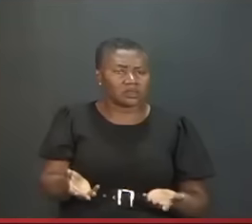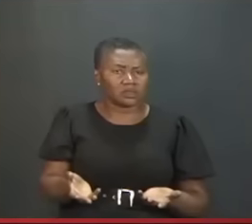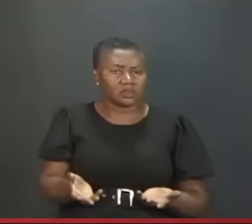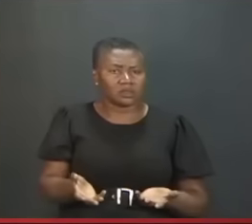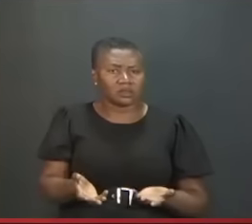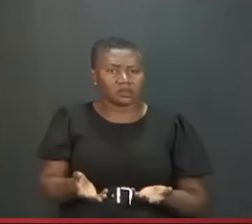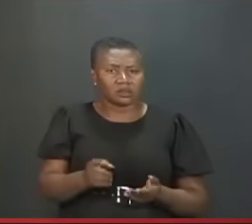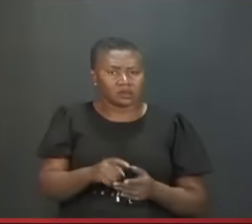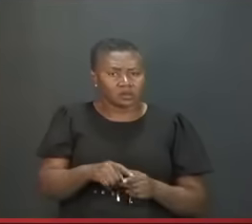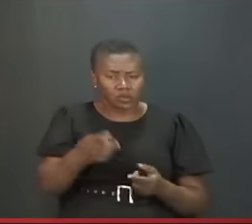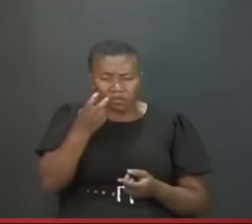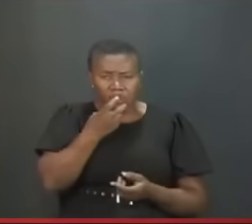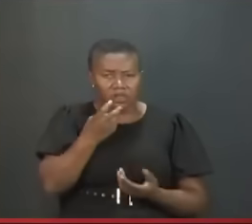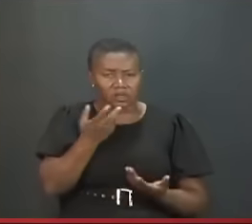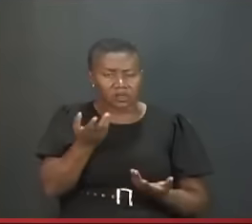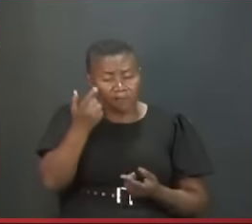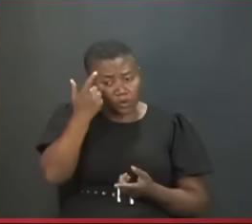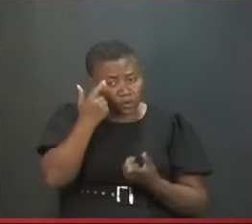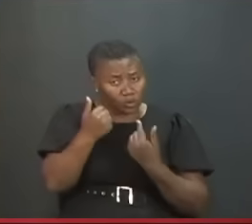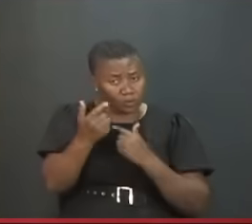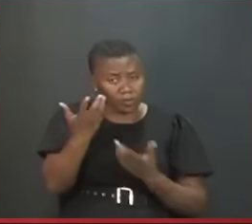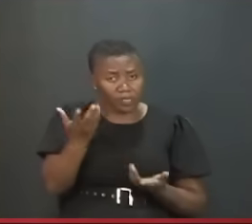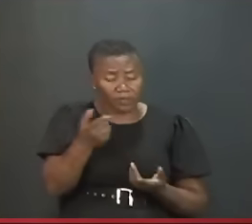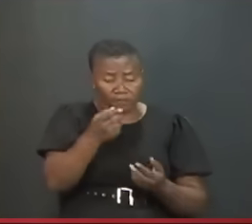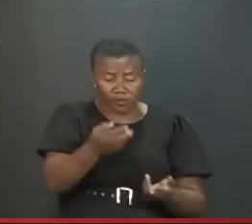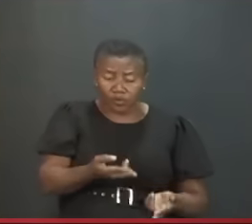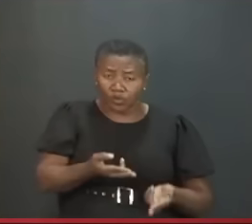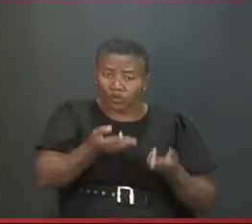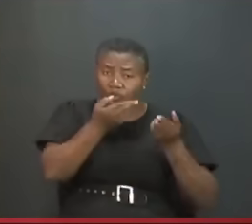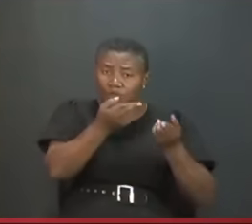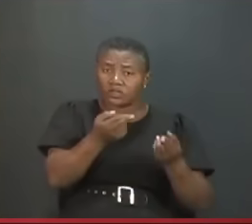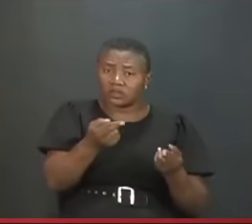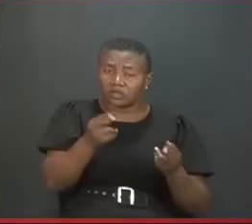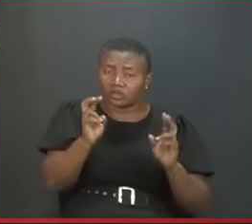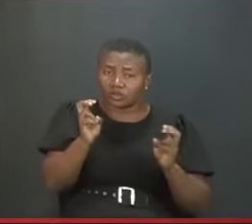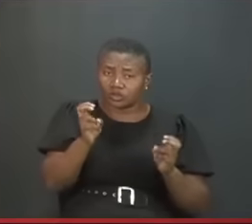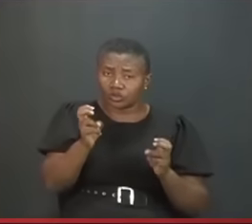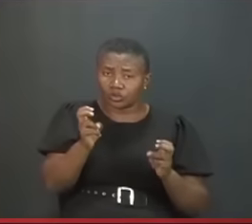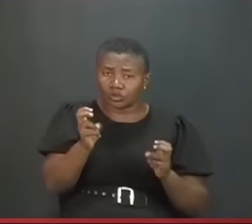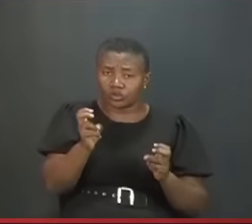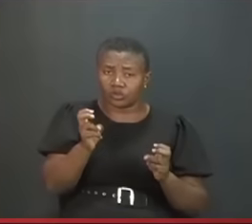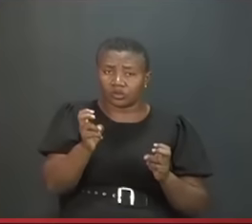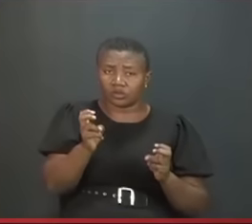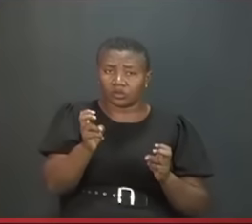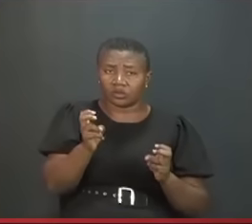to speak because you raise an issue of it.